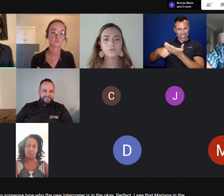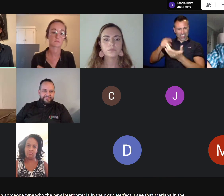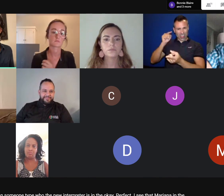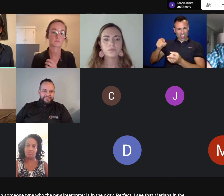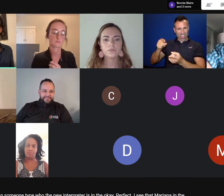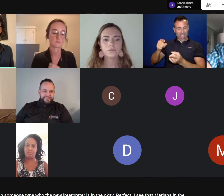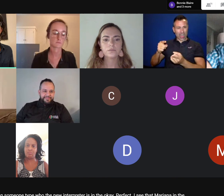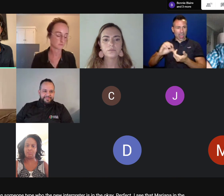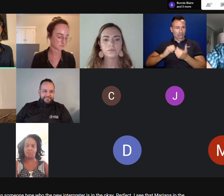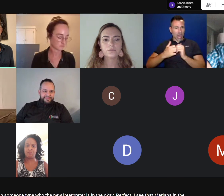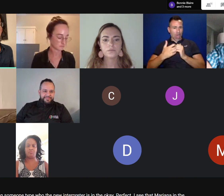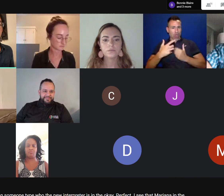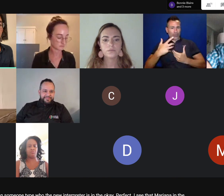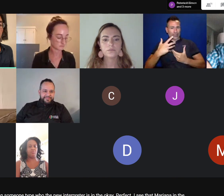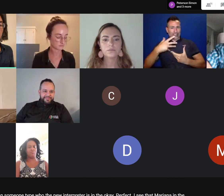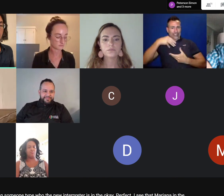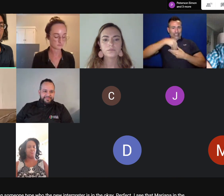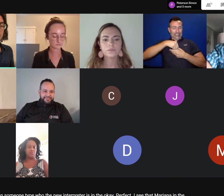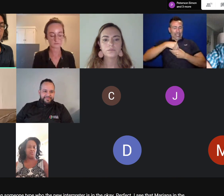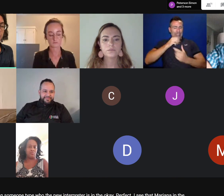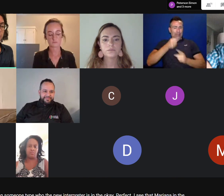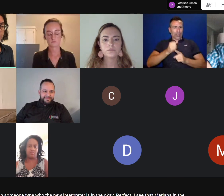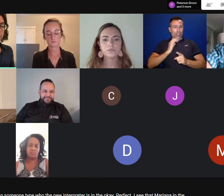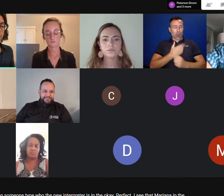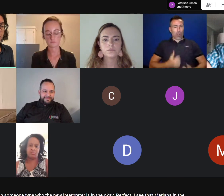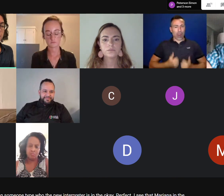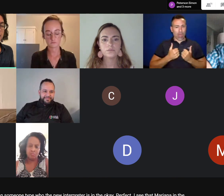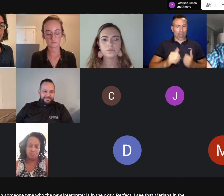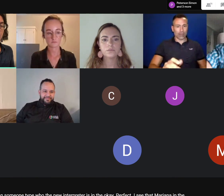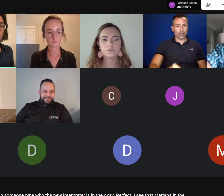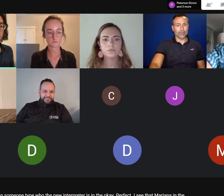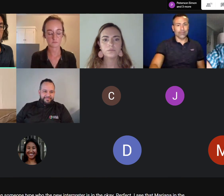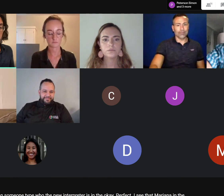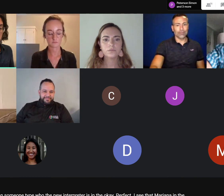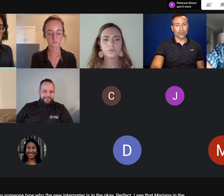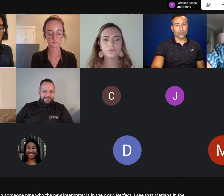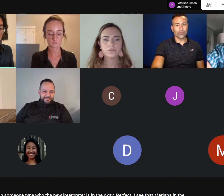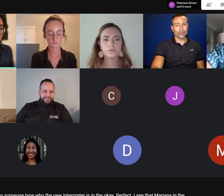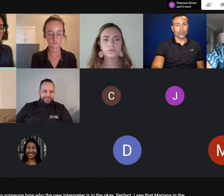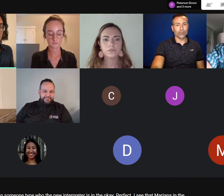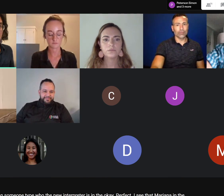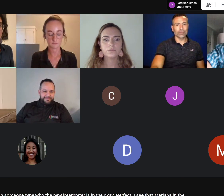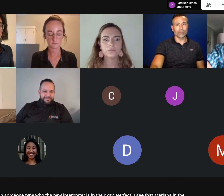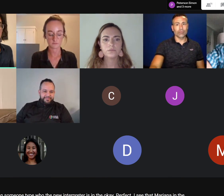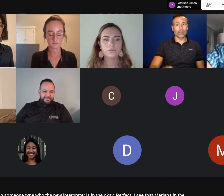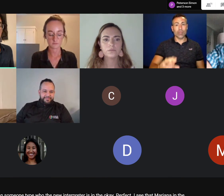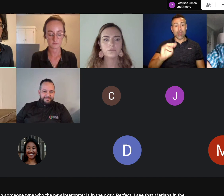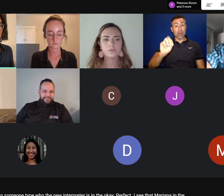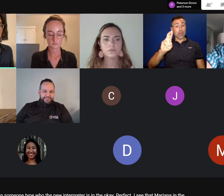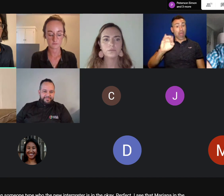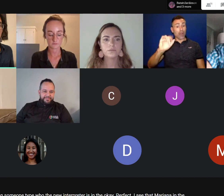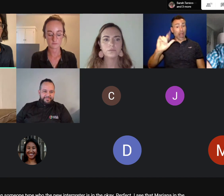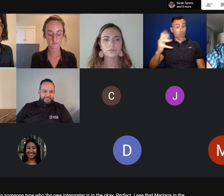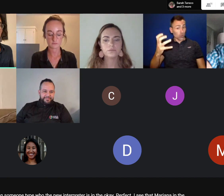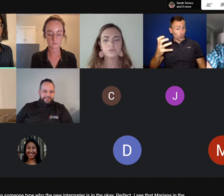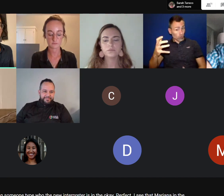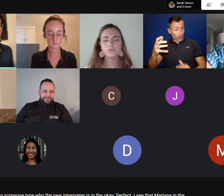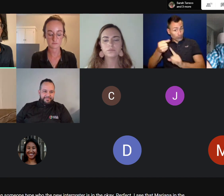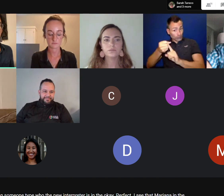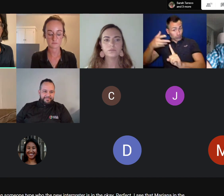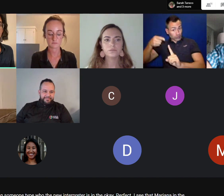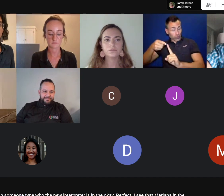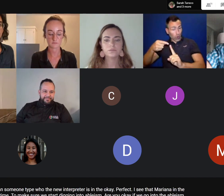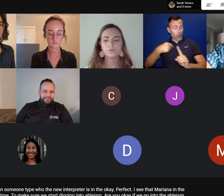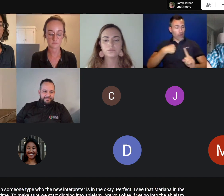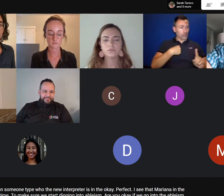affected our lives. So Mariela, would you like to define ableism or should I go ahead?